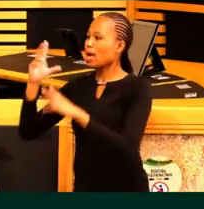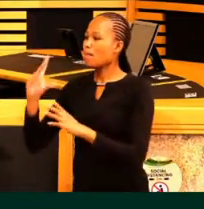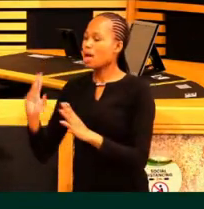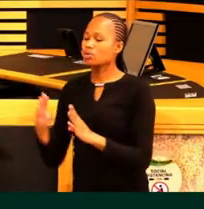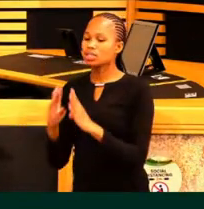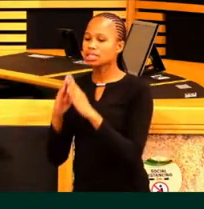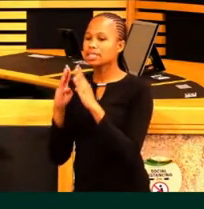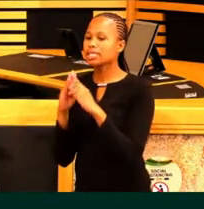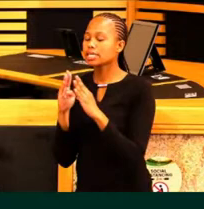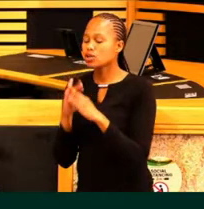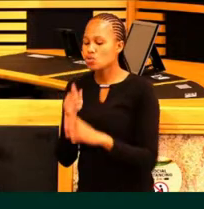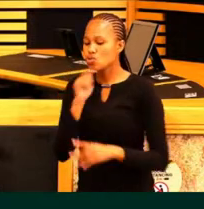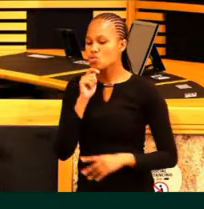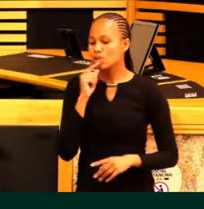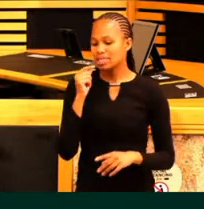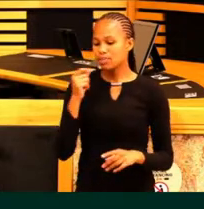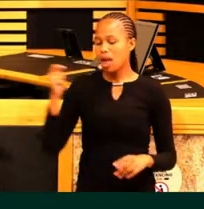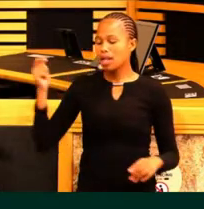foreign